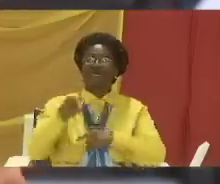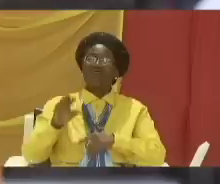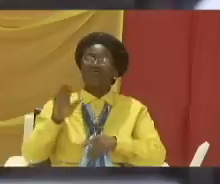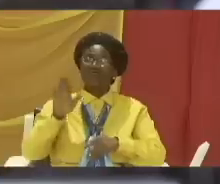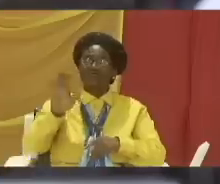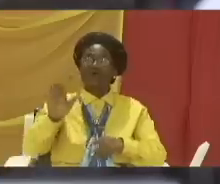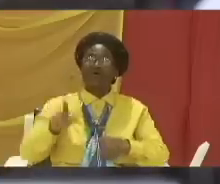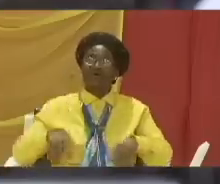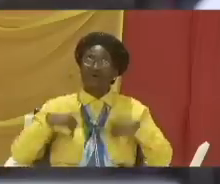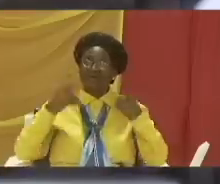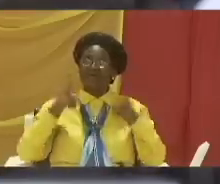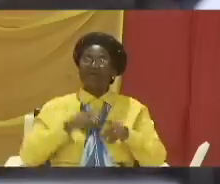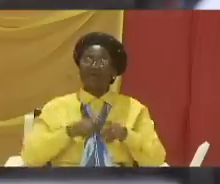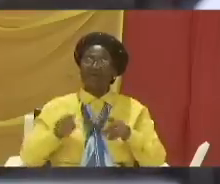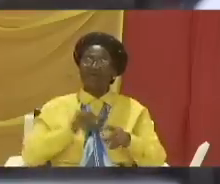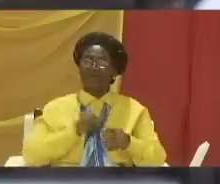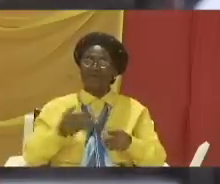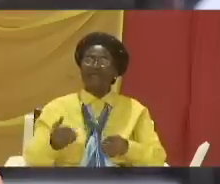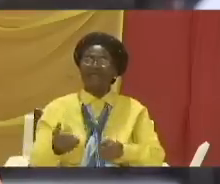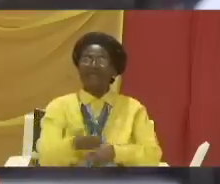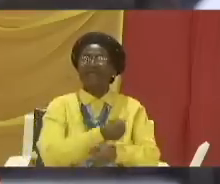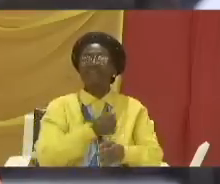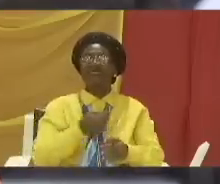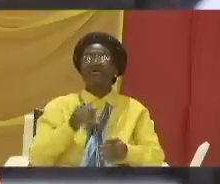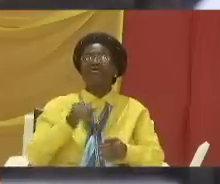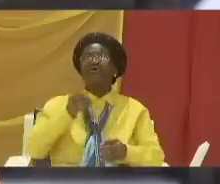But then came Joshua chapter 7.